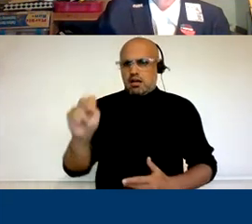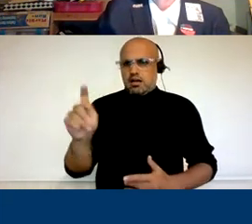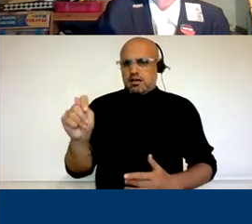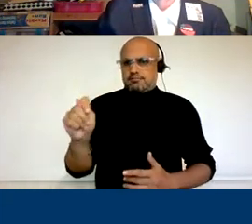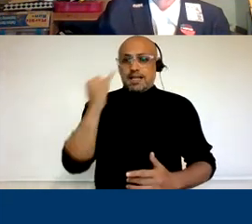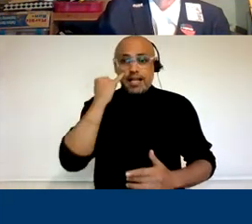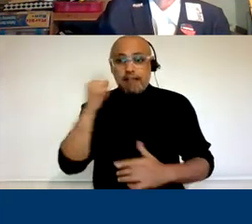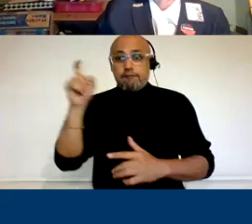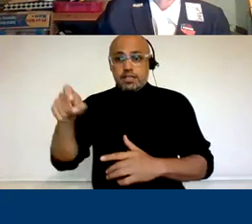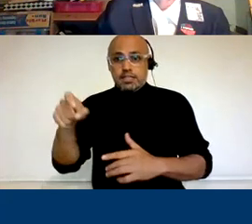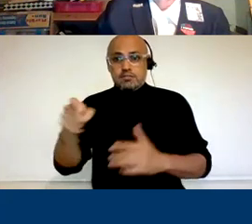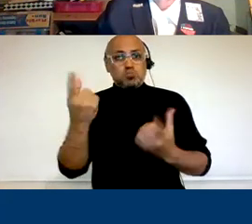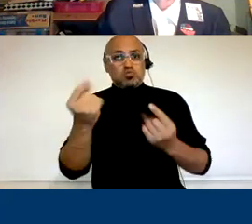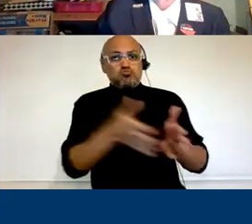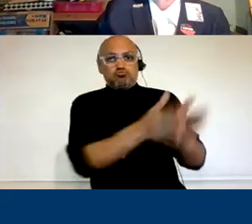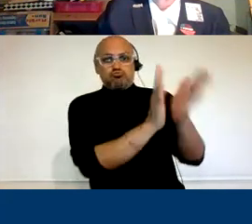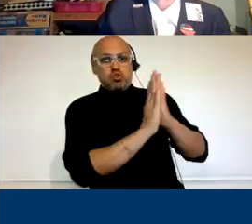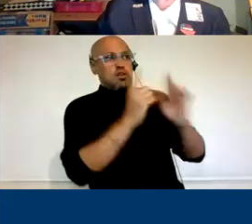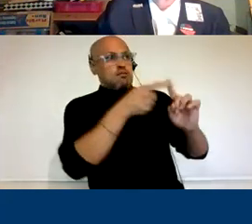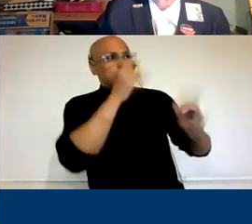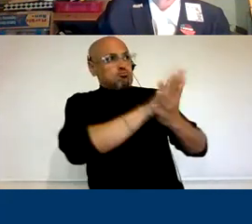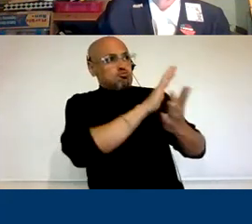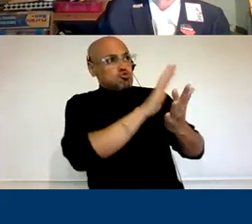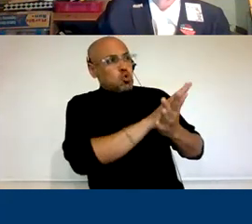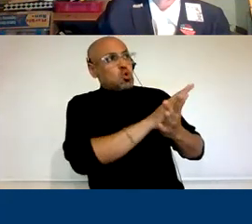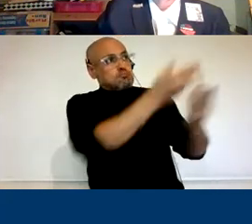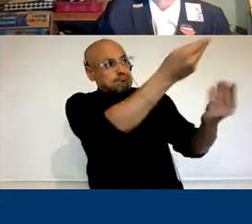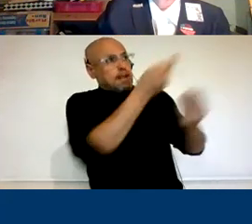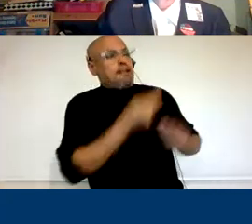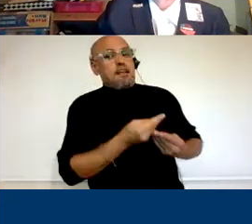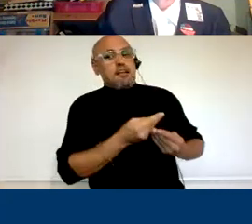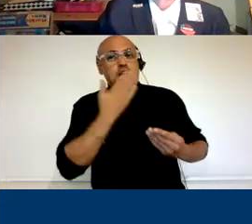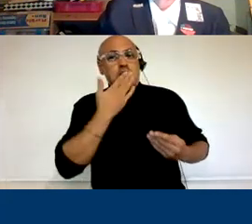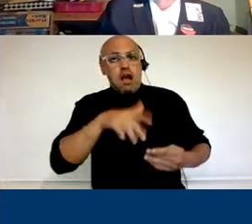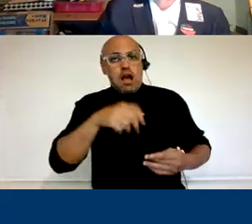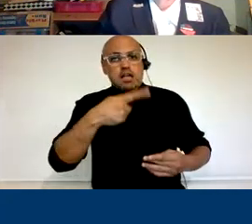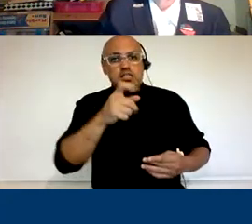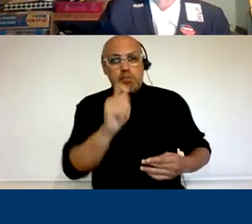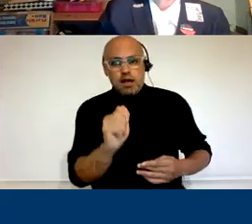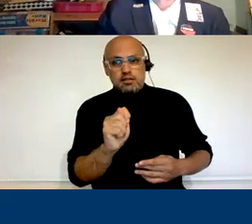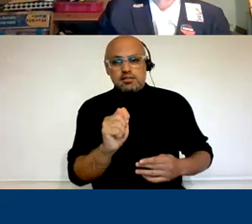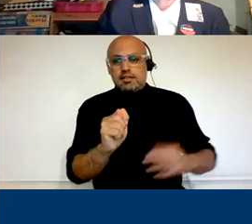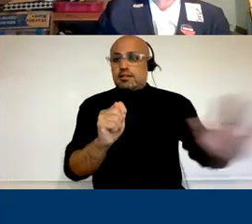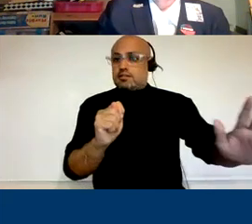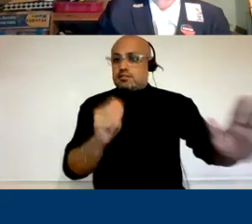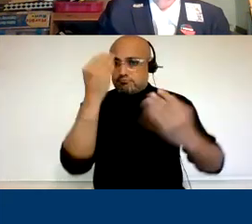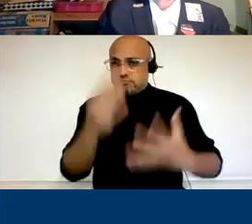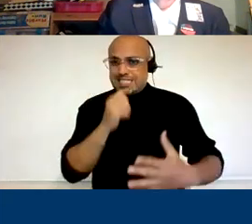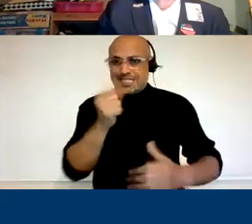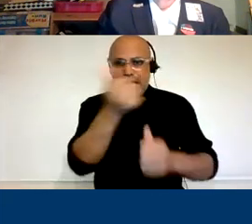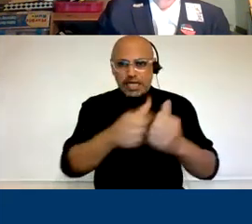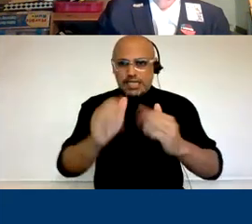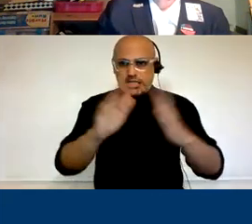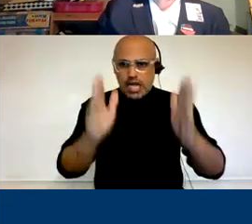request from their school, and the school provide a hotspot for the student. It's not per household. I repeat, it's not per household. It's